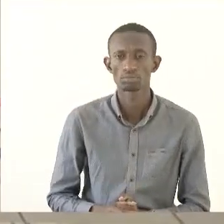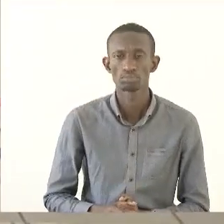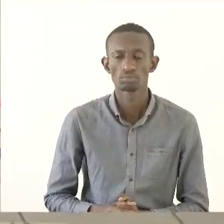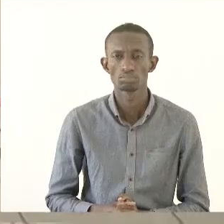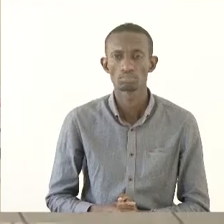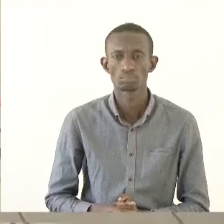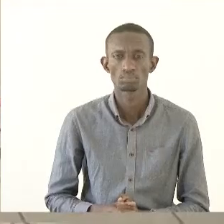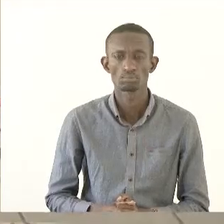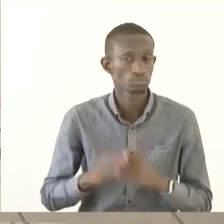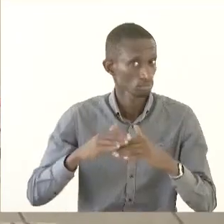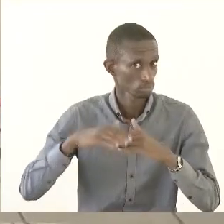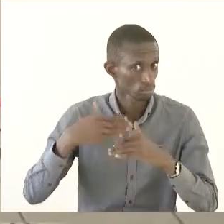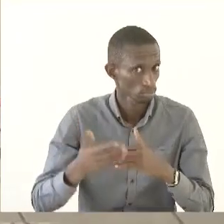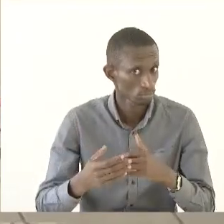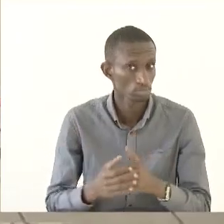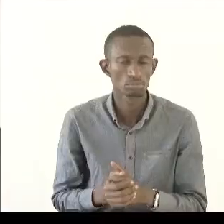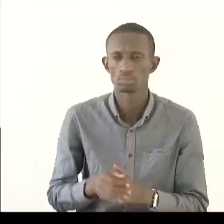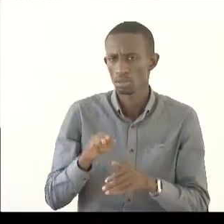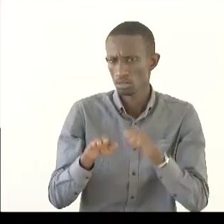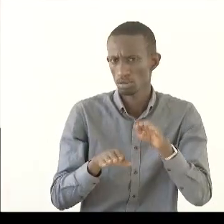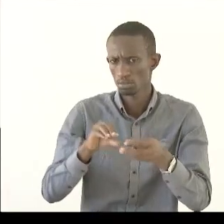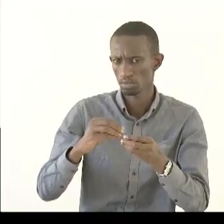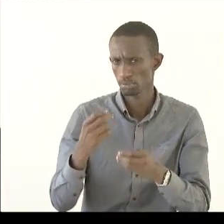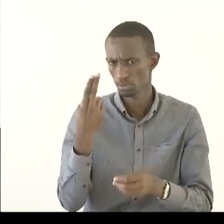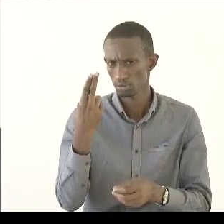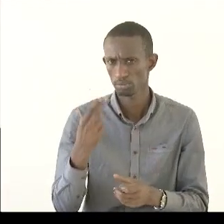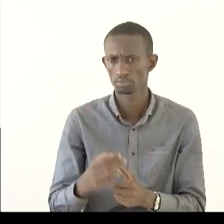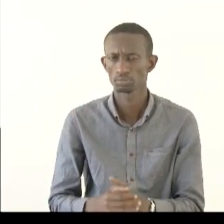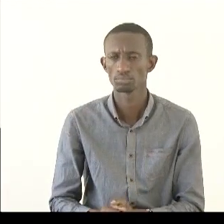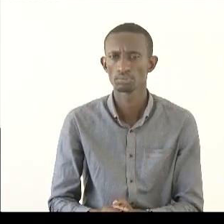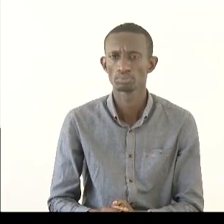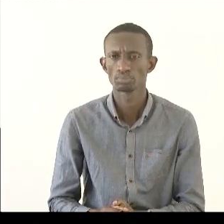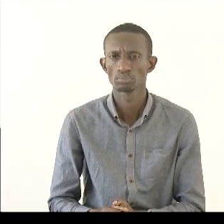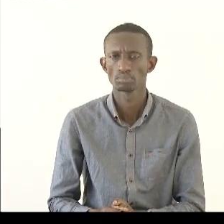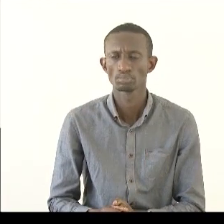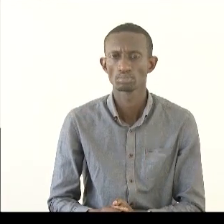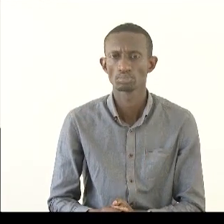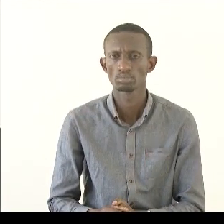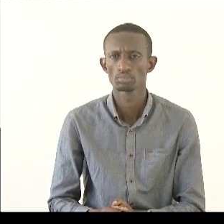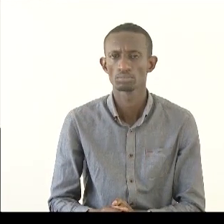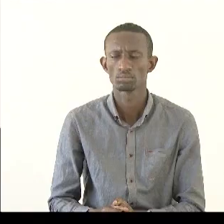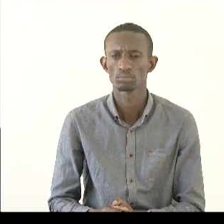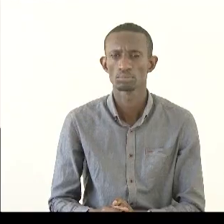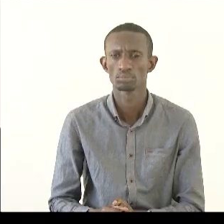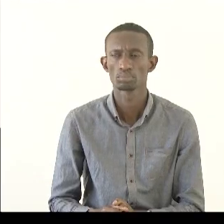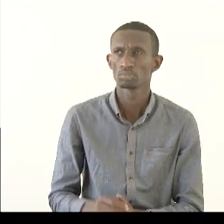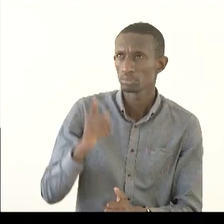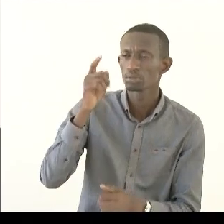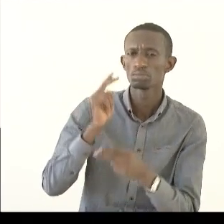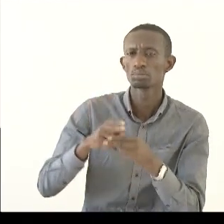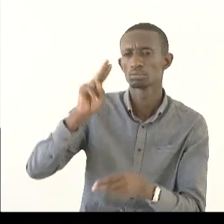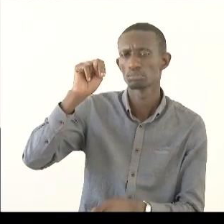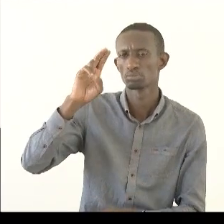And then step number 2, where is step number 2? This is over here. I said that is